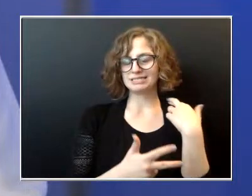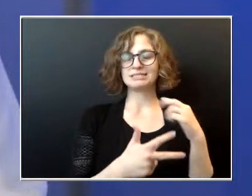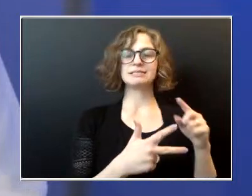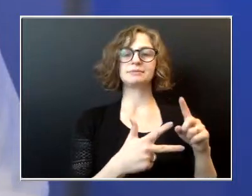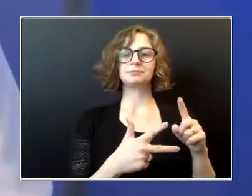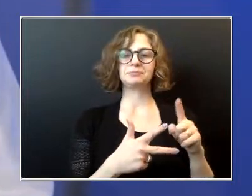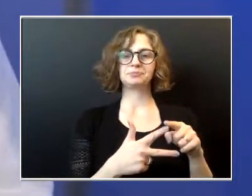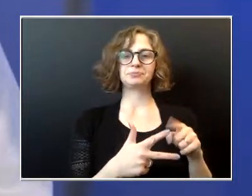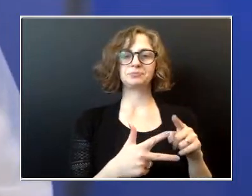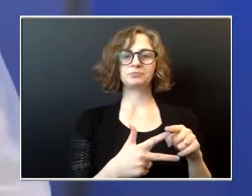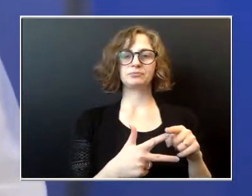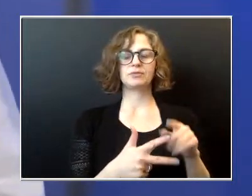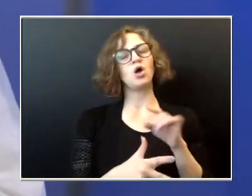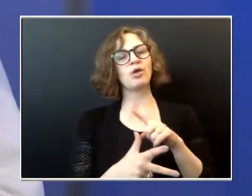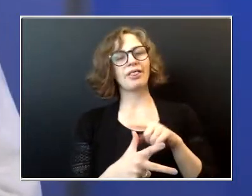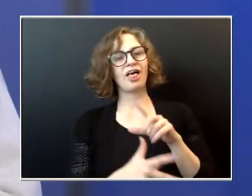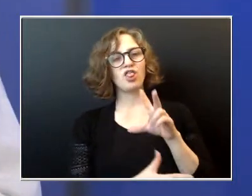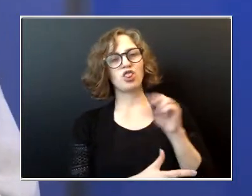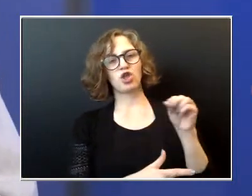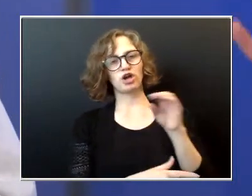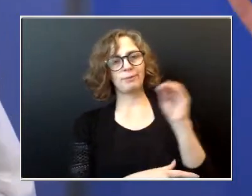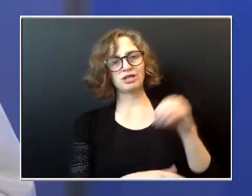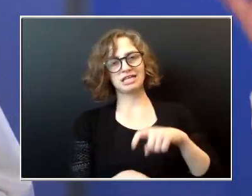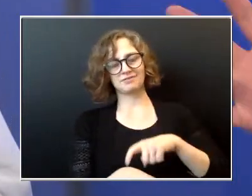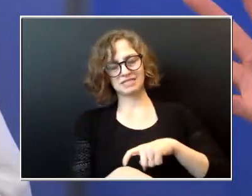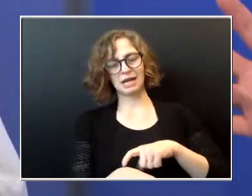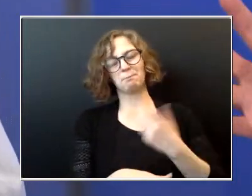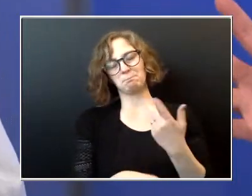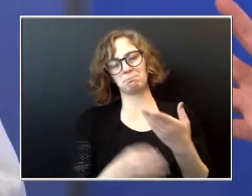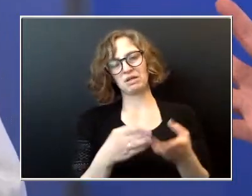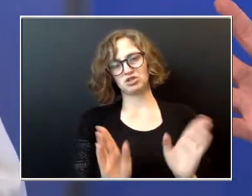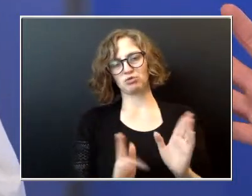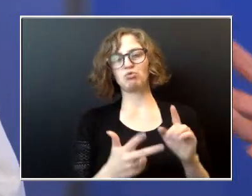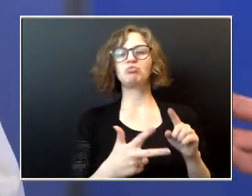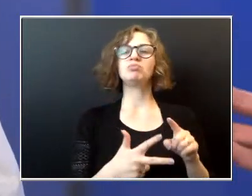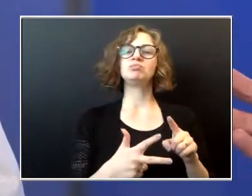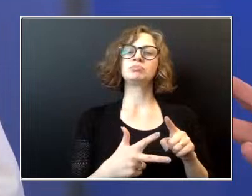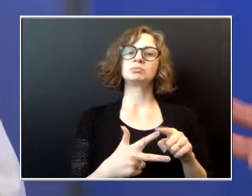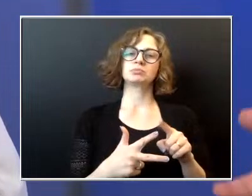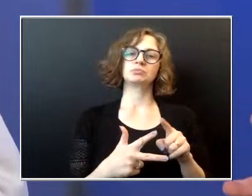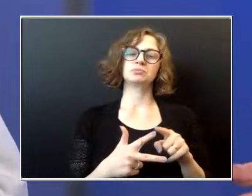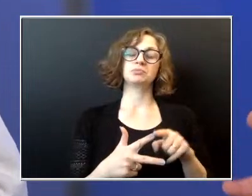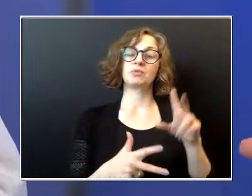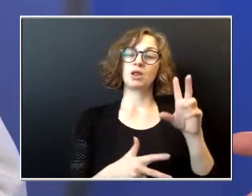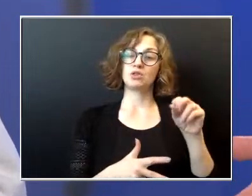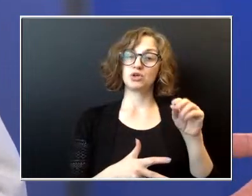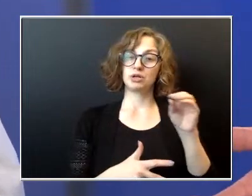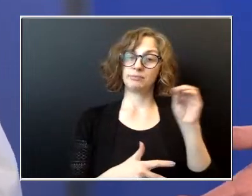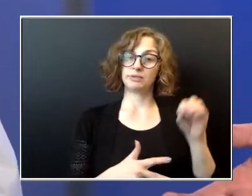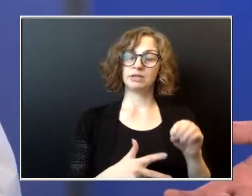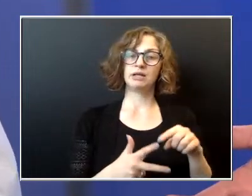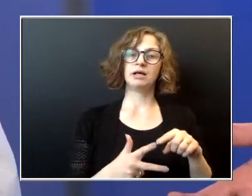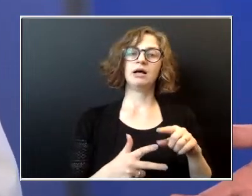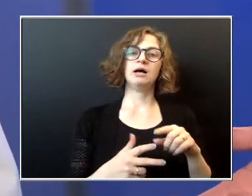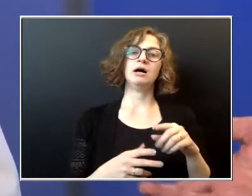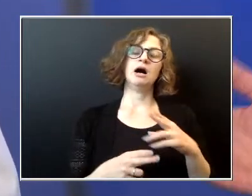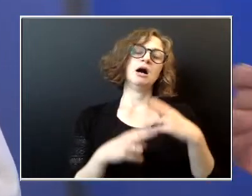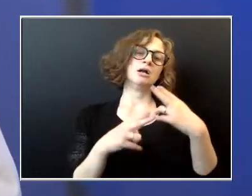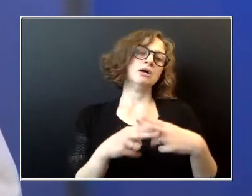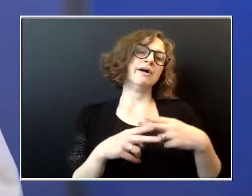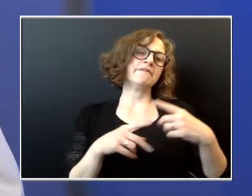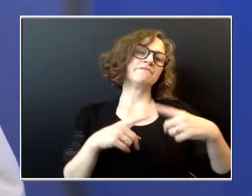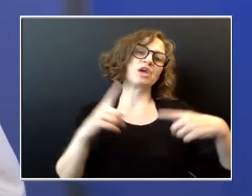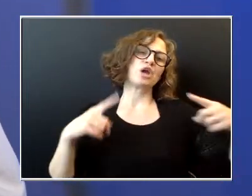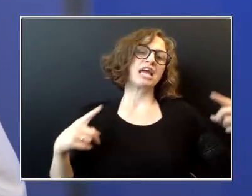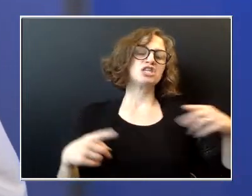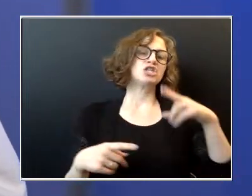that's 30% of the time in general for any condition. And then another 30, you get what's called variations of uncertain significance,